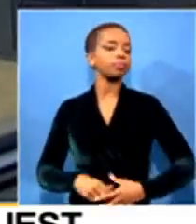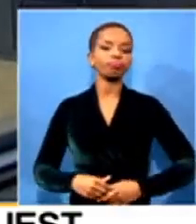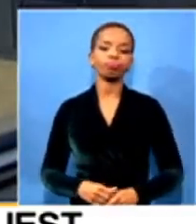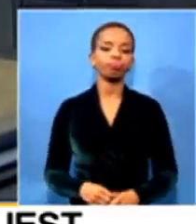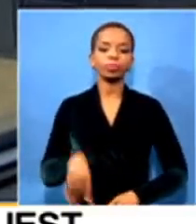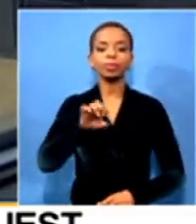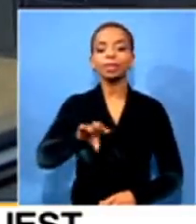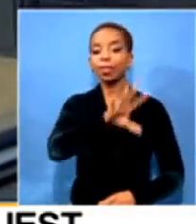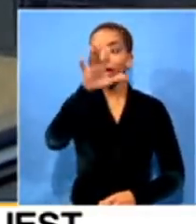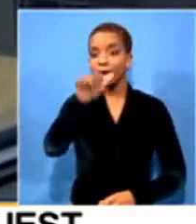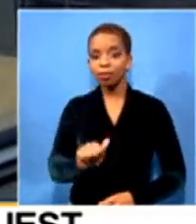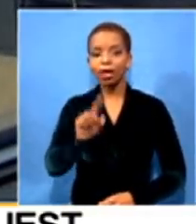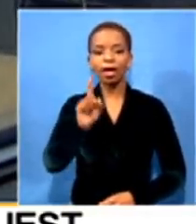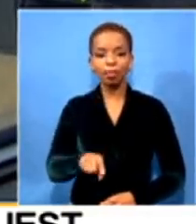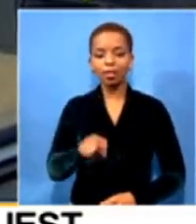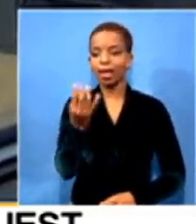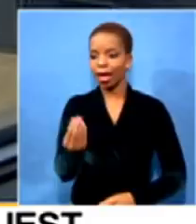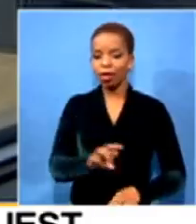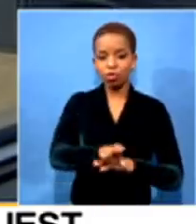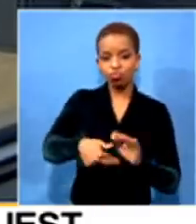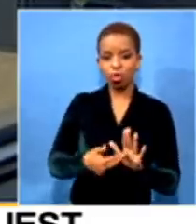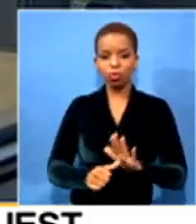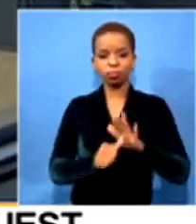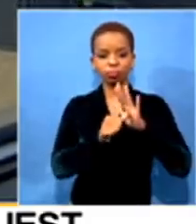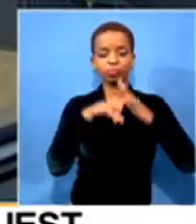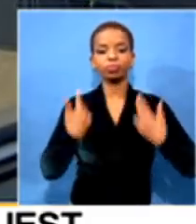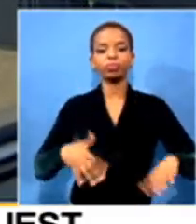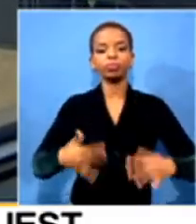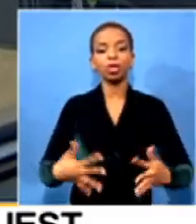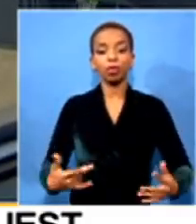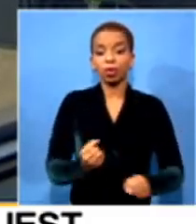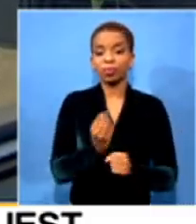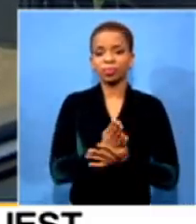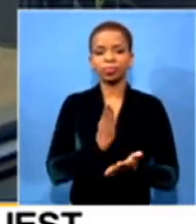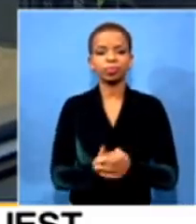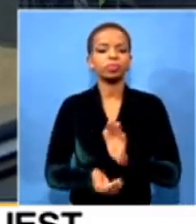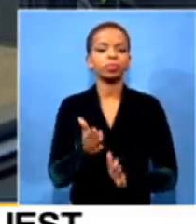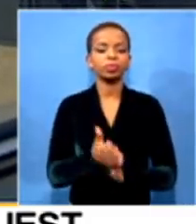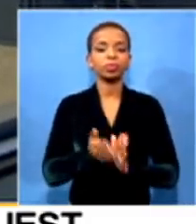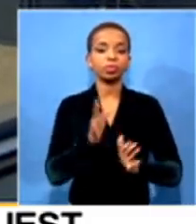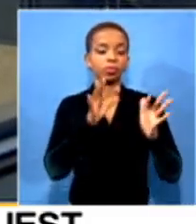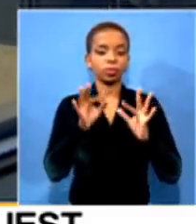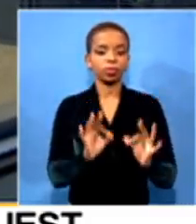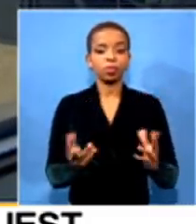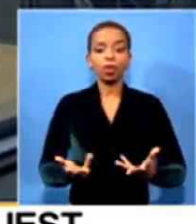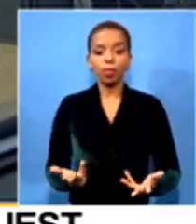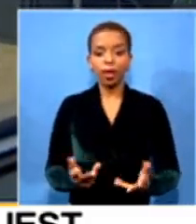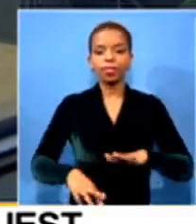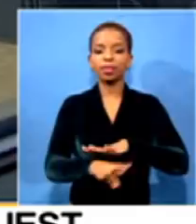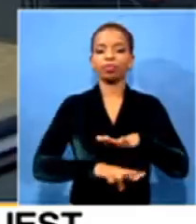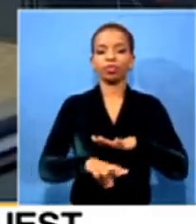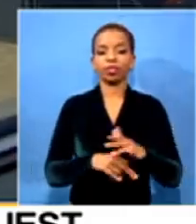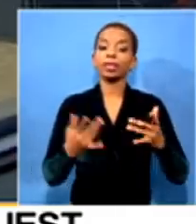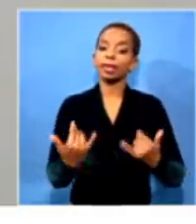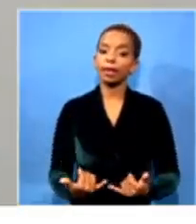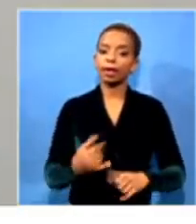Africa must play a critical role in actually just getting the mobility in the region to become a thing. Now, the problem, of course, is